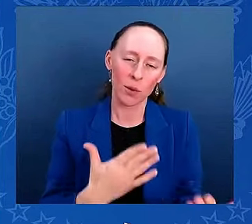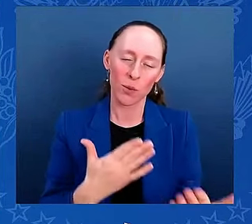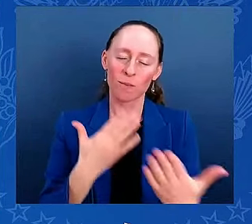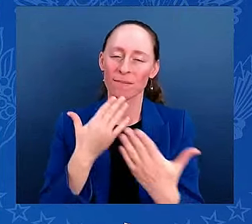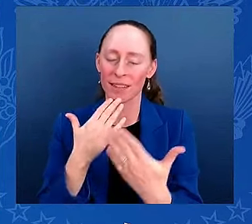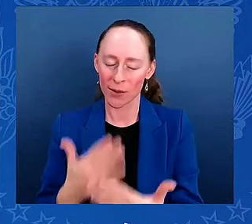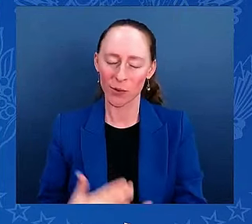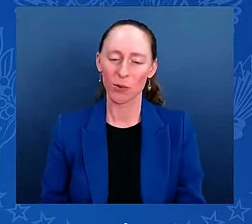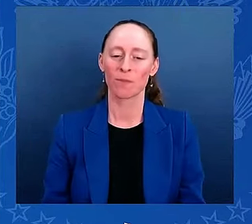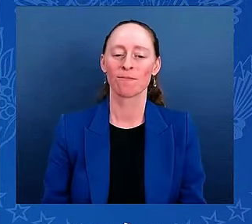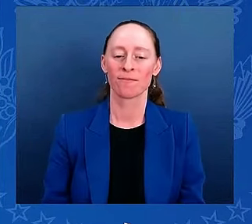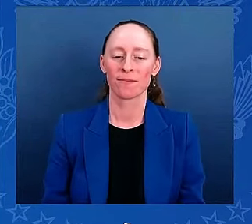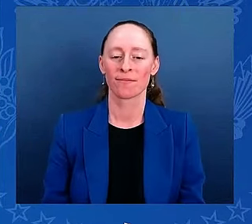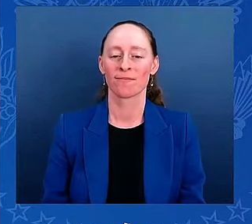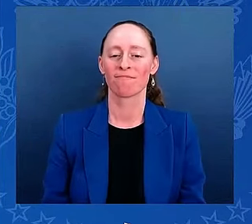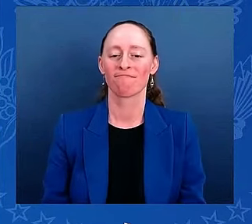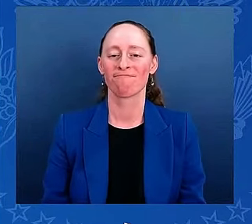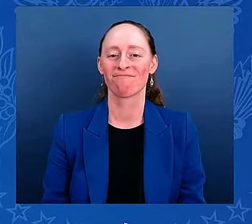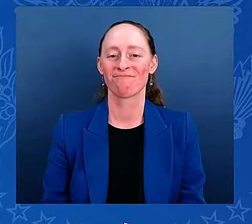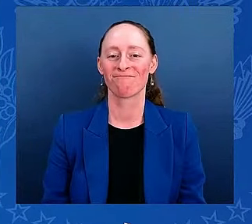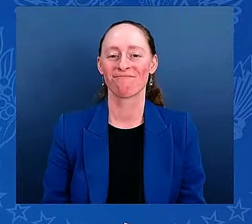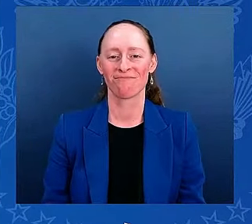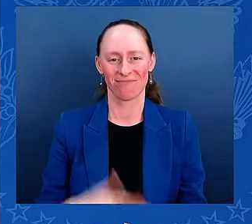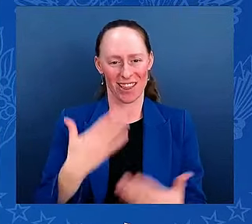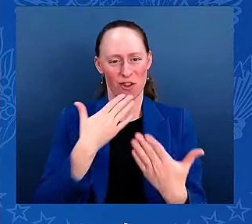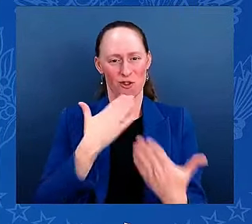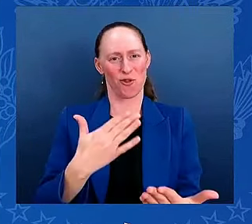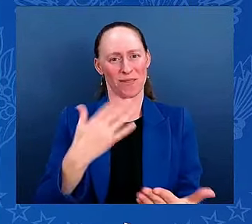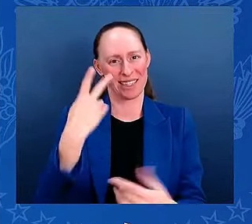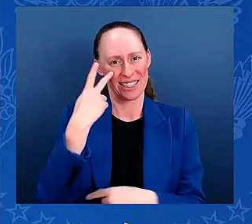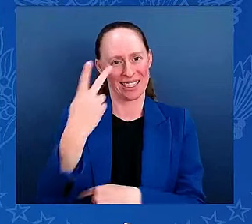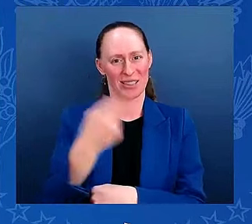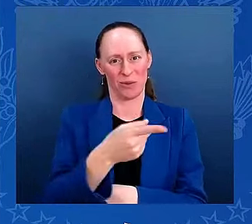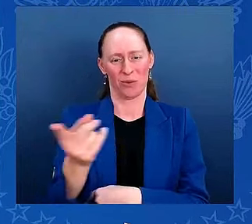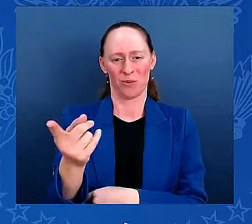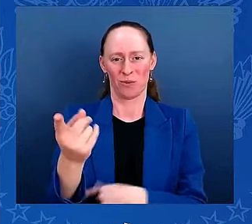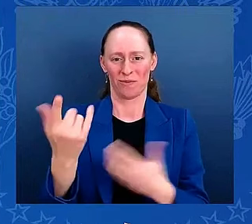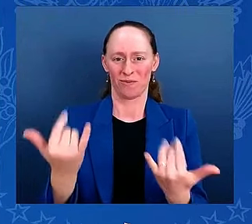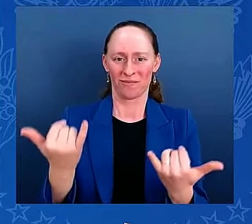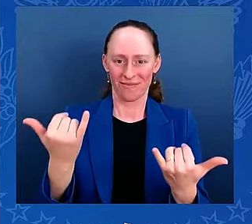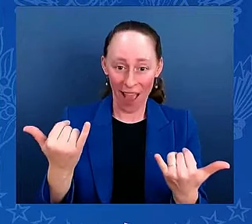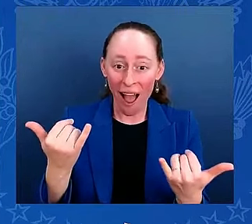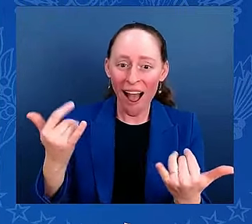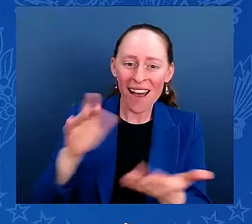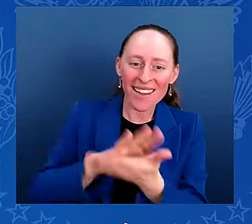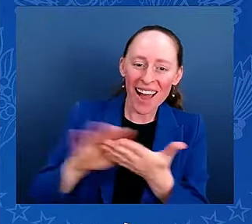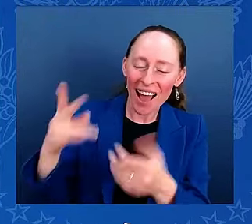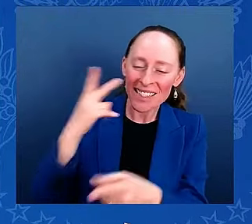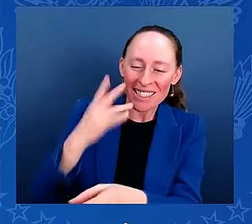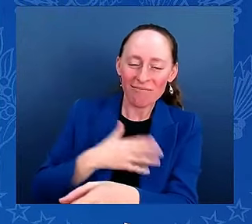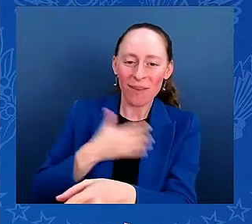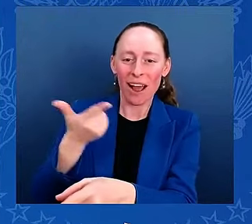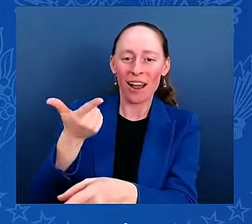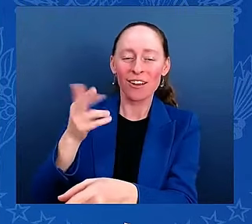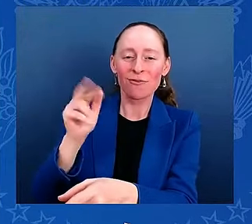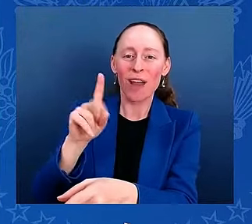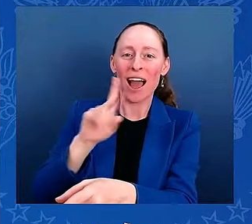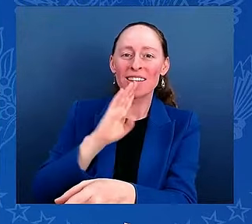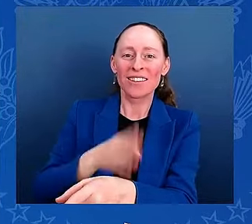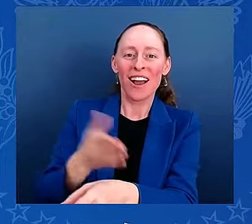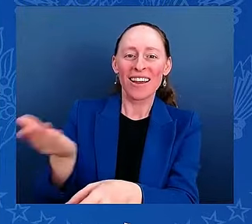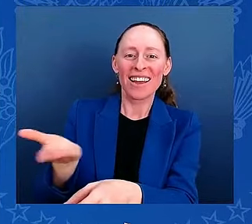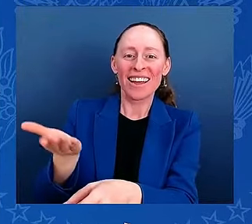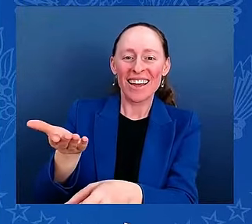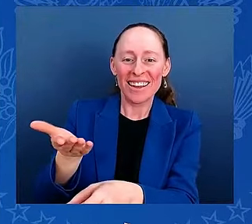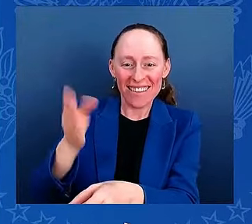It's good to see you all. Particularly good to see my granddaughter sitting in the front row here. Hi, Finn. How are you, honey? For over 200